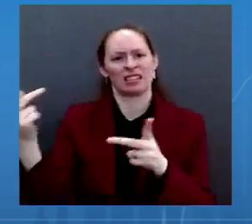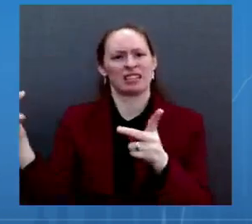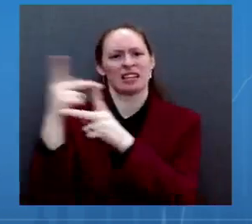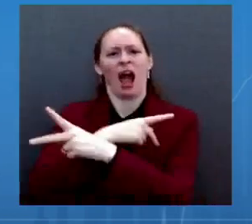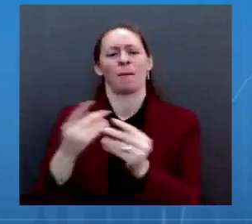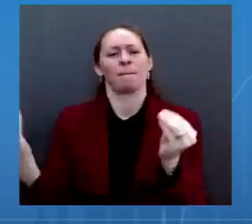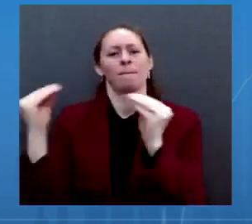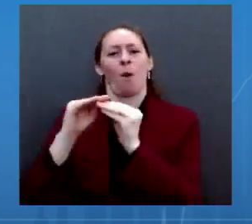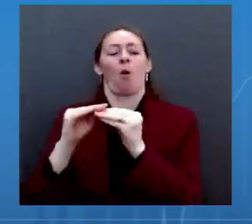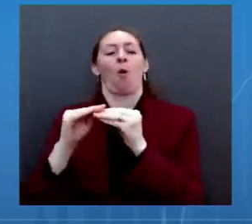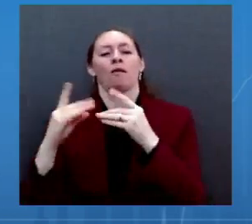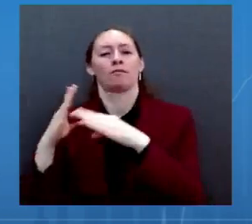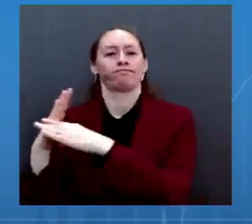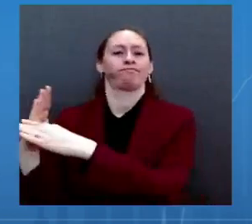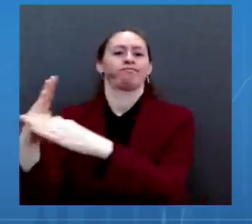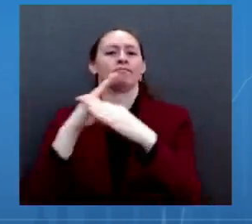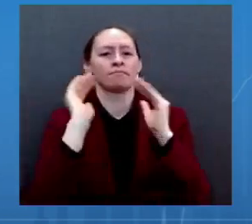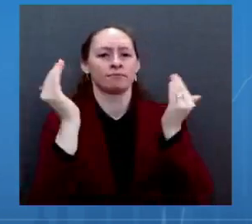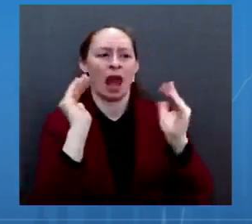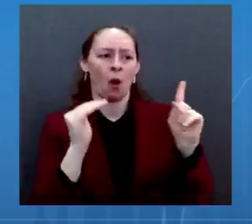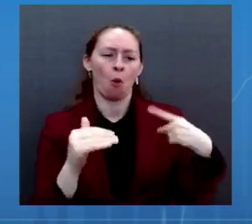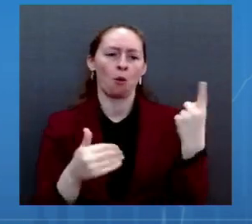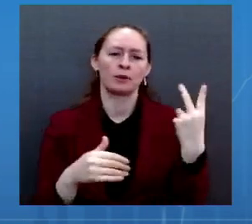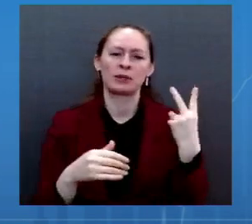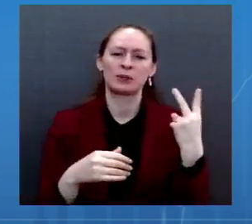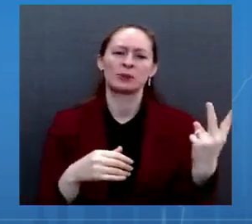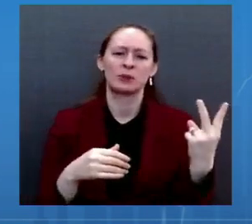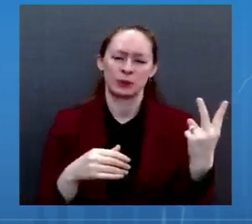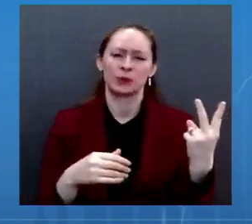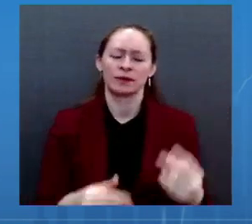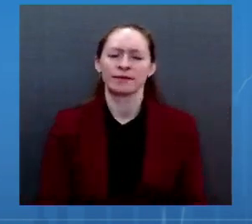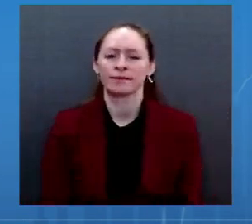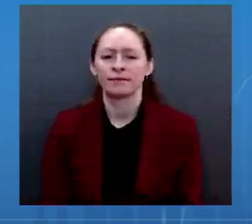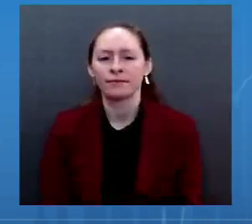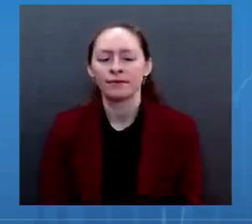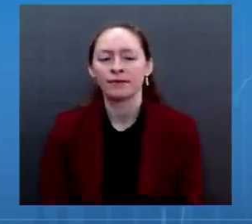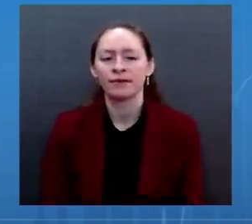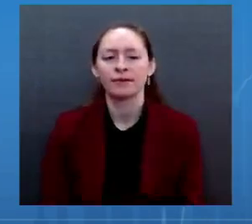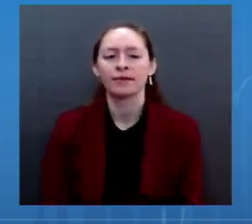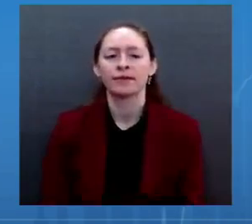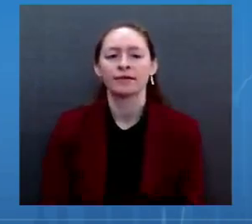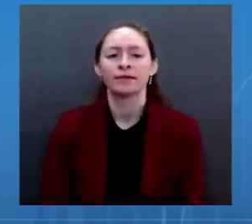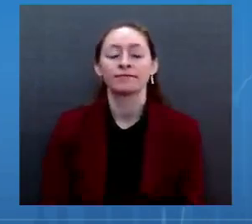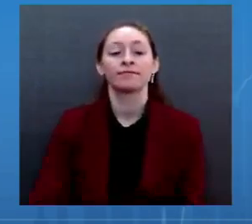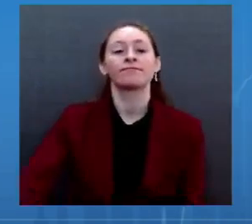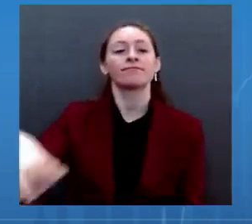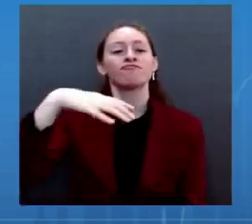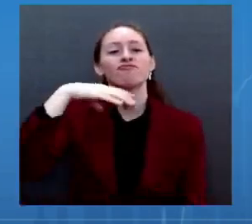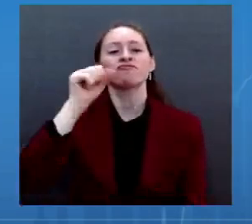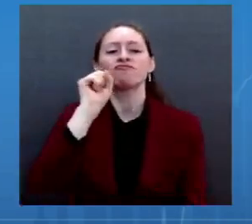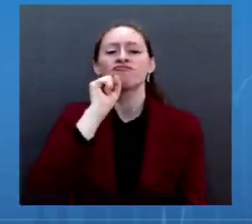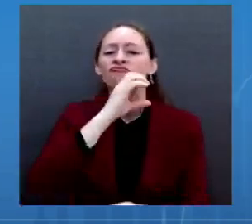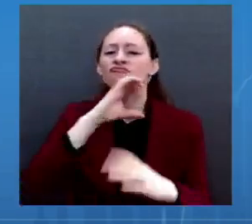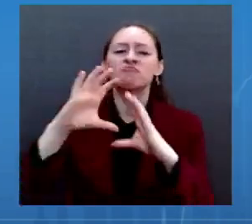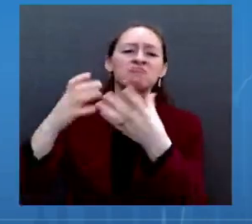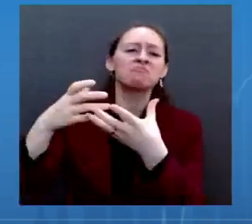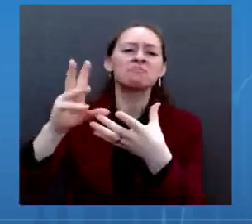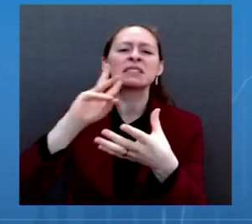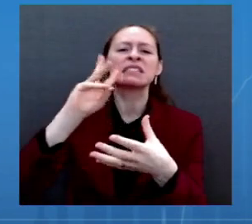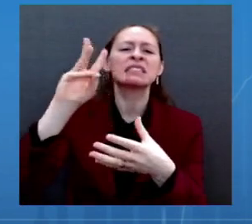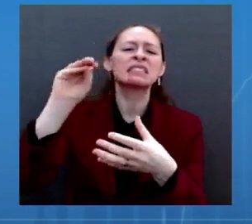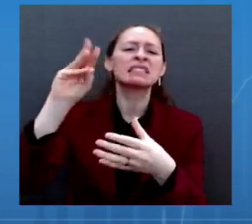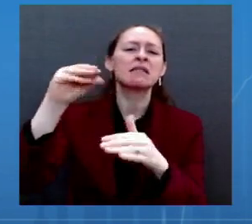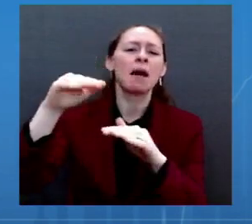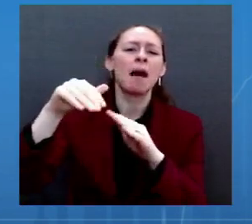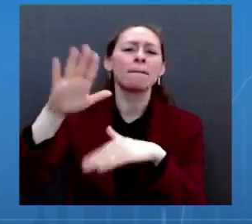individuals over 60 years old by 18 times, and decreased severe disease in people aged 40 to 59 years old